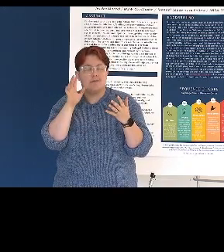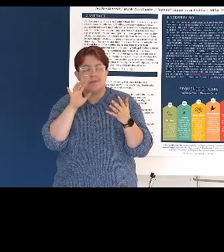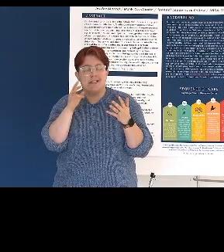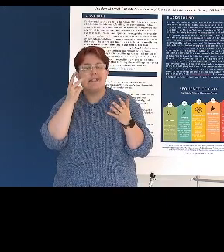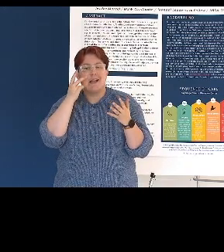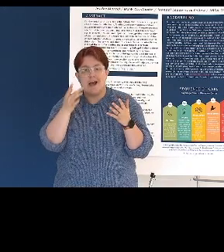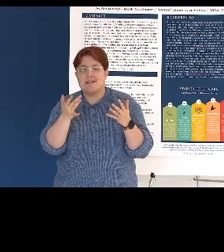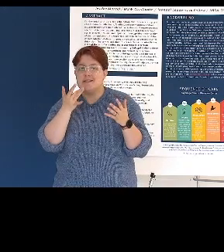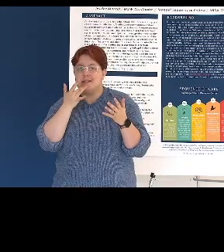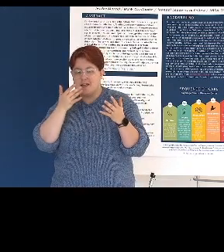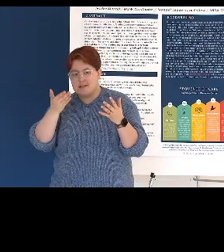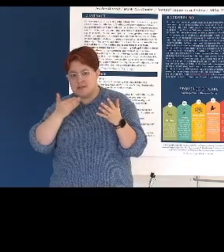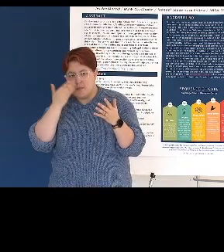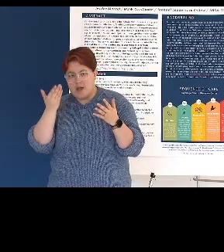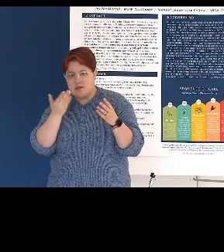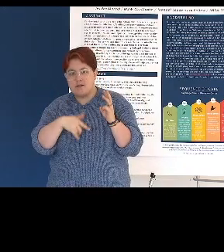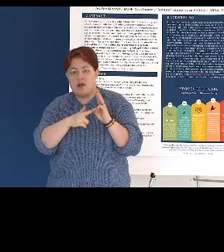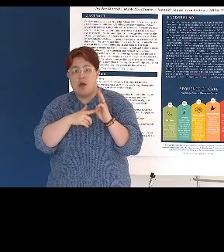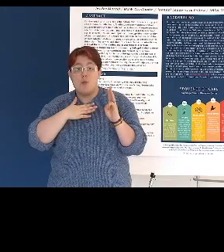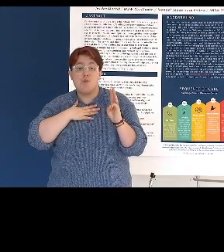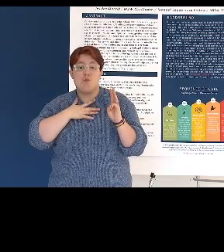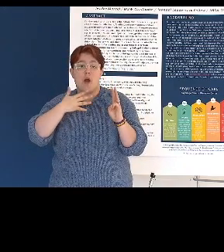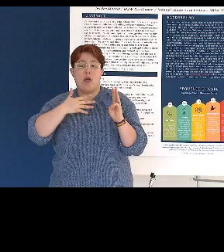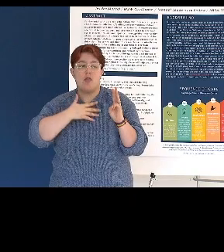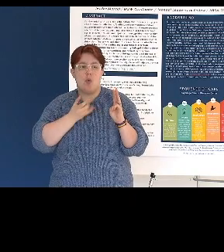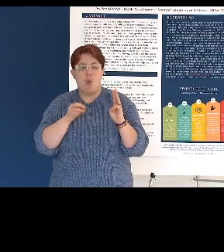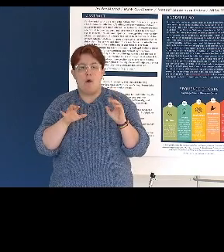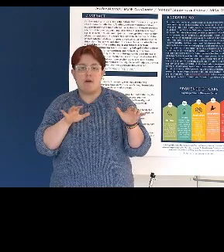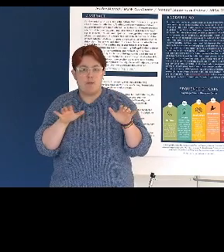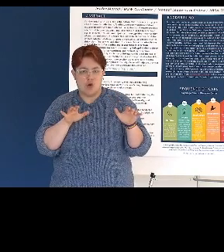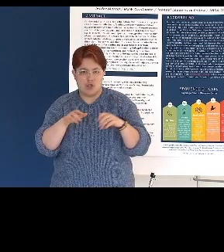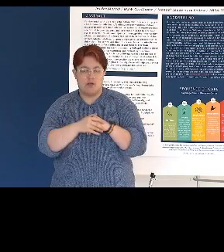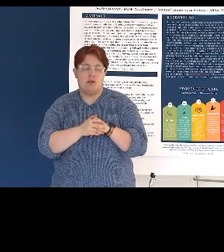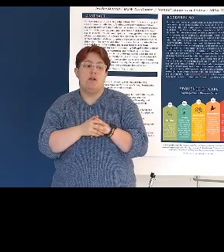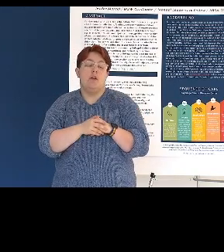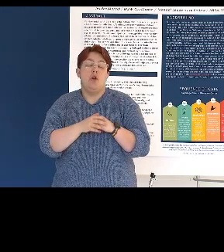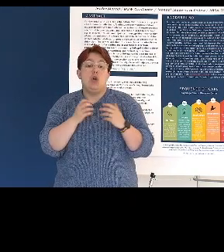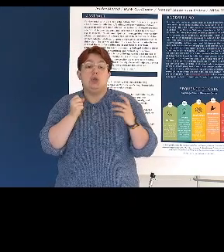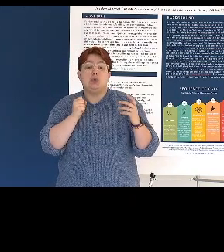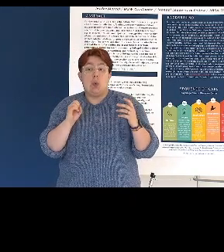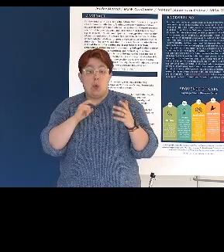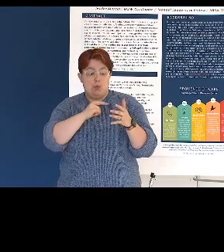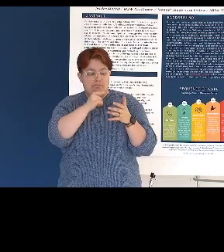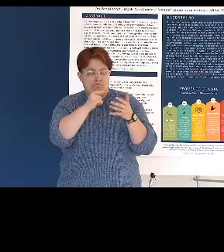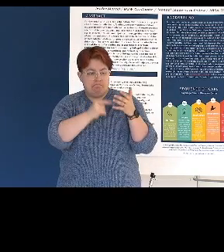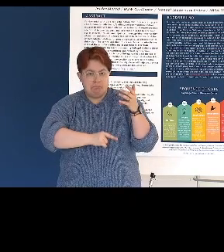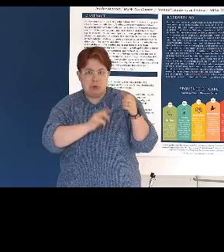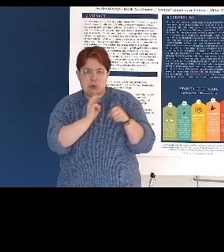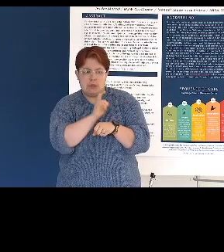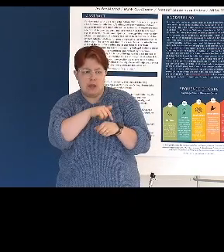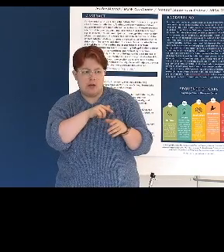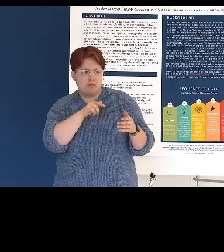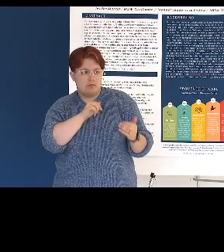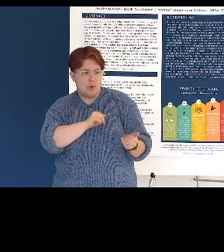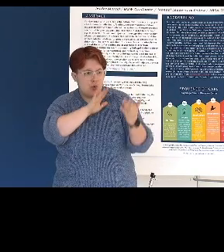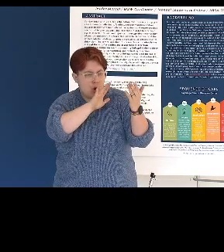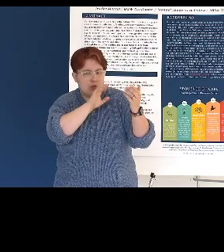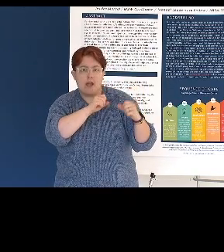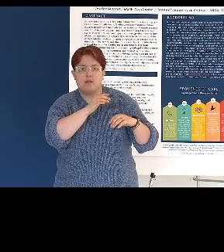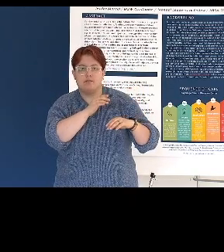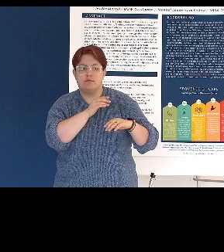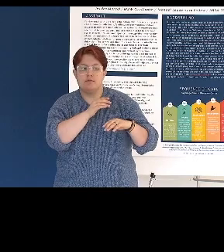tastes and smells, and breath or vibration. So by using more of these approaches, we can increase